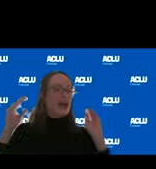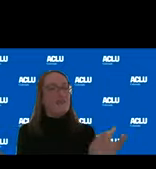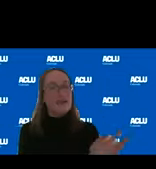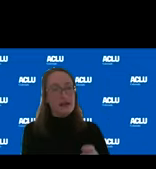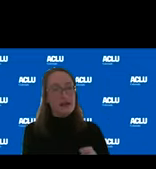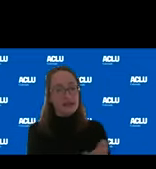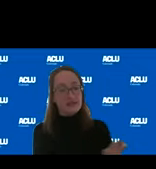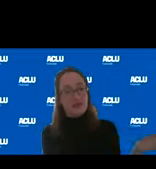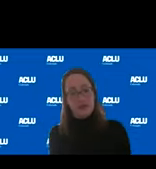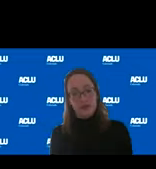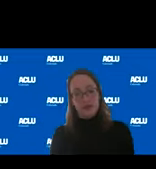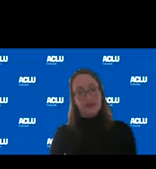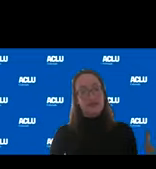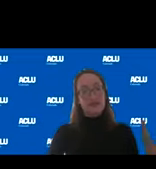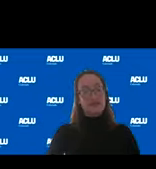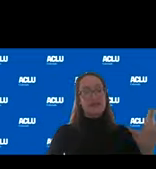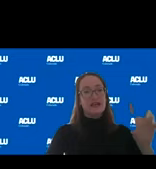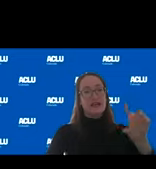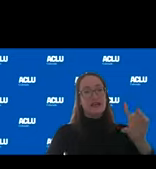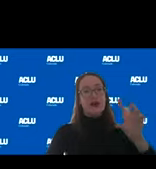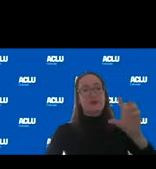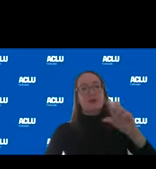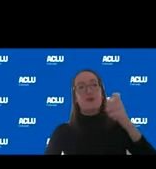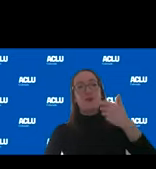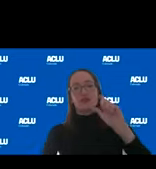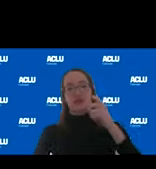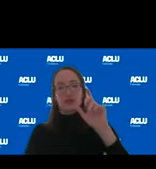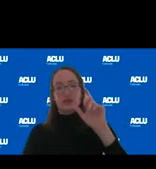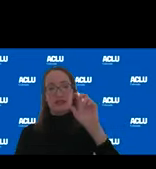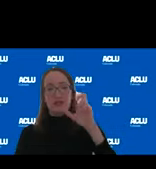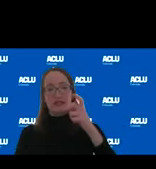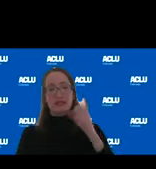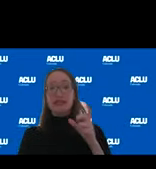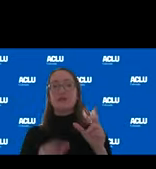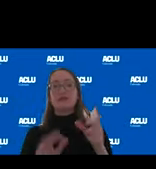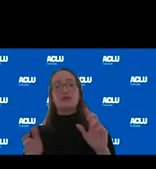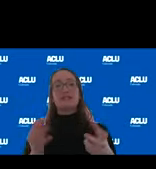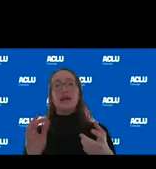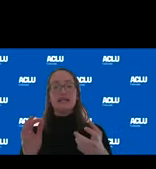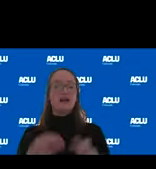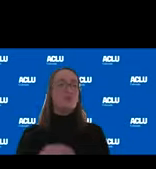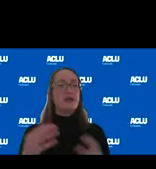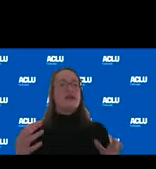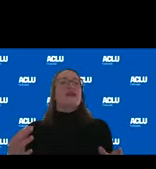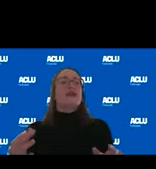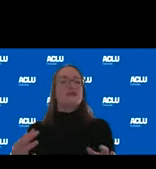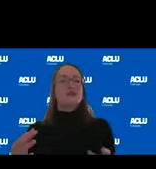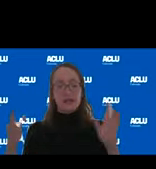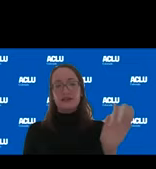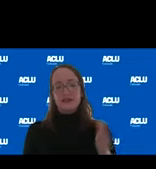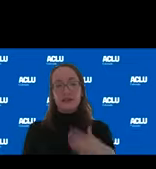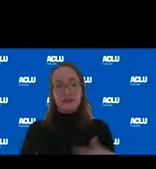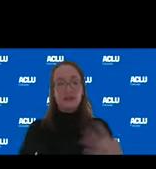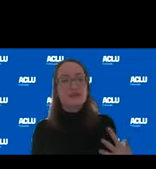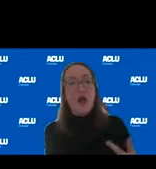I have been yelling at the radio recently because there are reporters who are using them as the same, but they're really not. Don't worry,